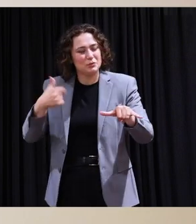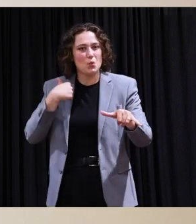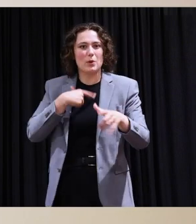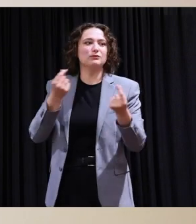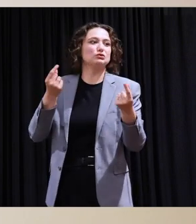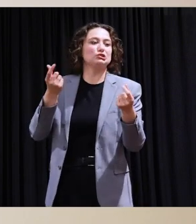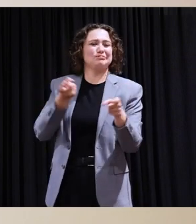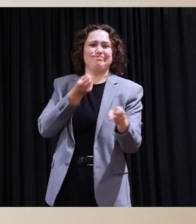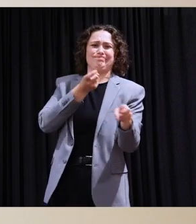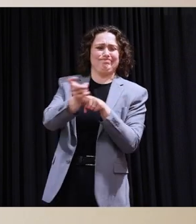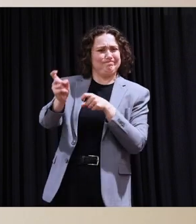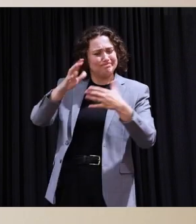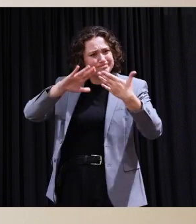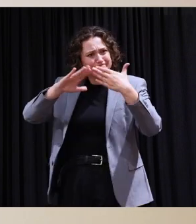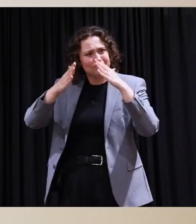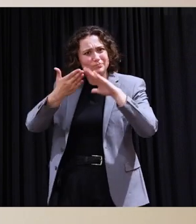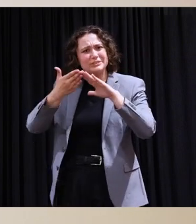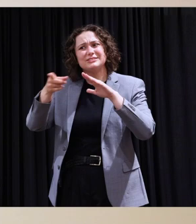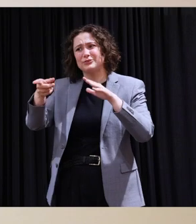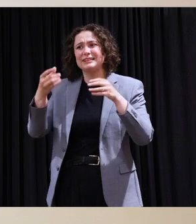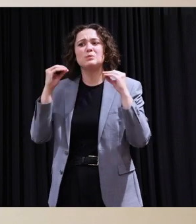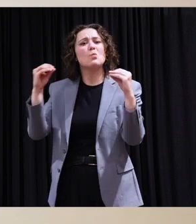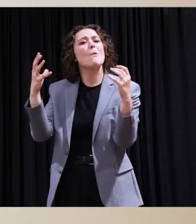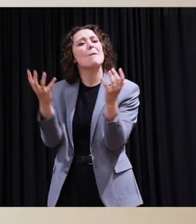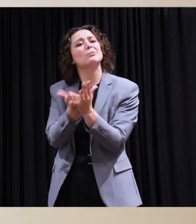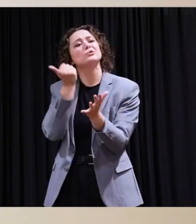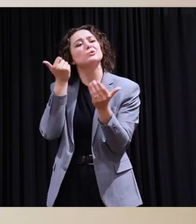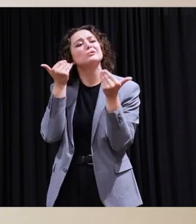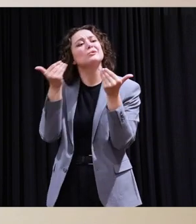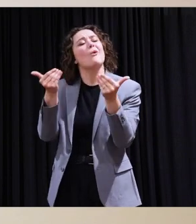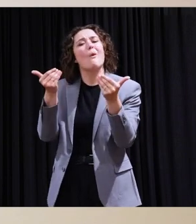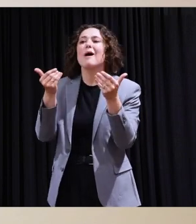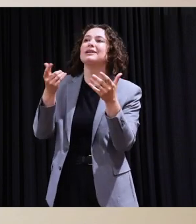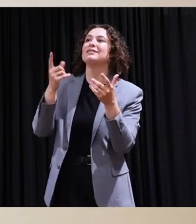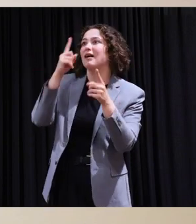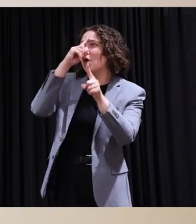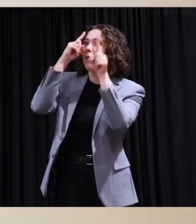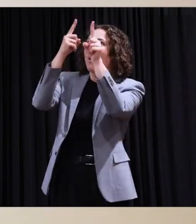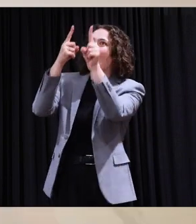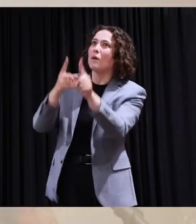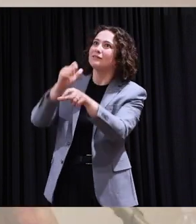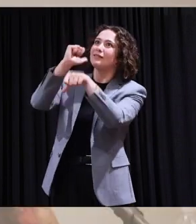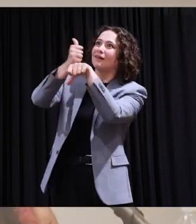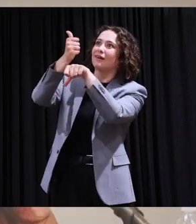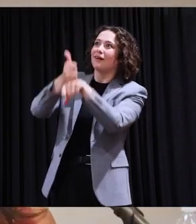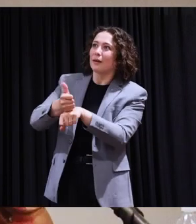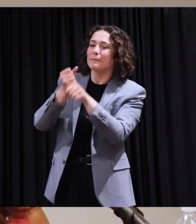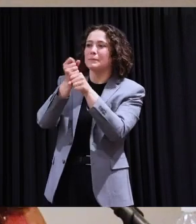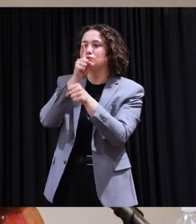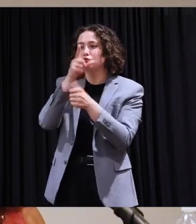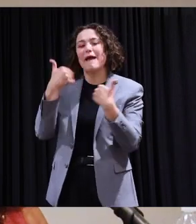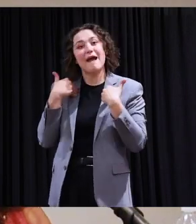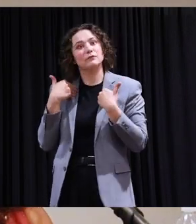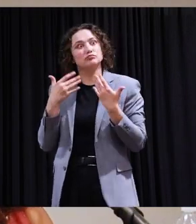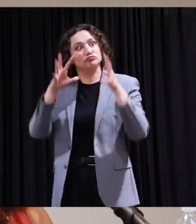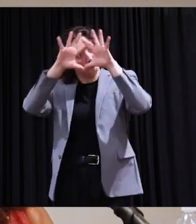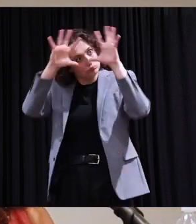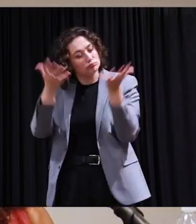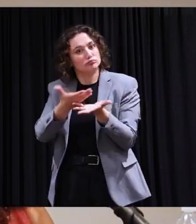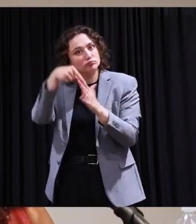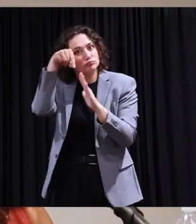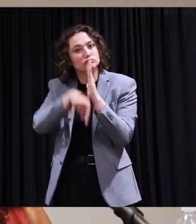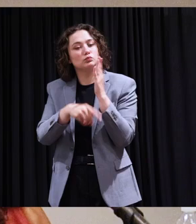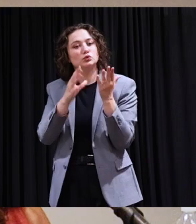an opportunity to build out and prioritize goals and really make sure that they have comprehensive solutions.